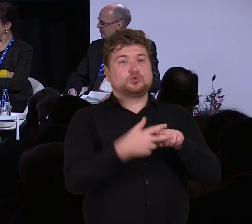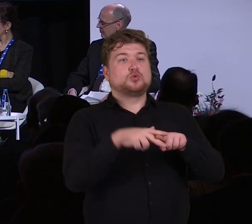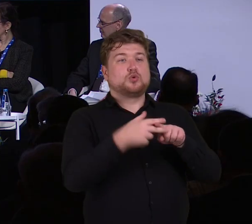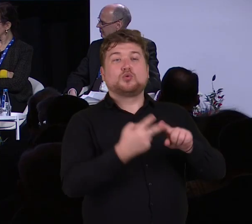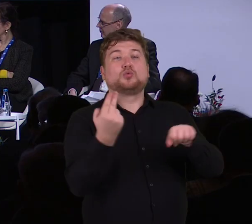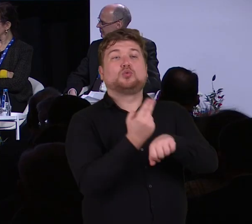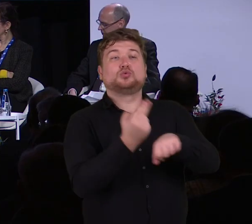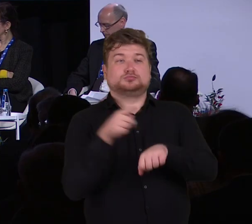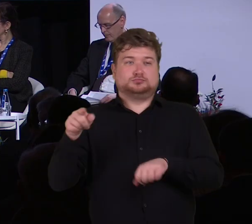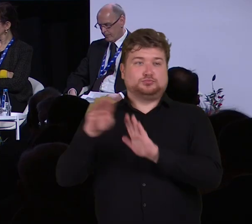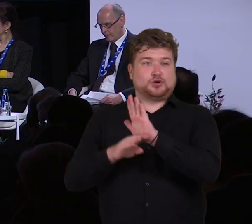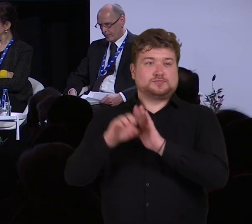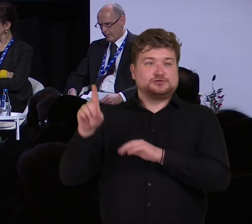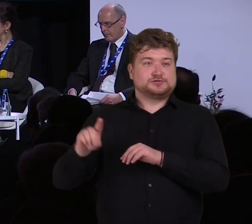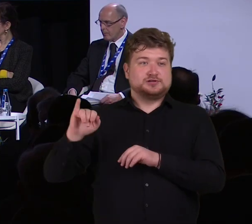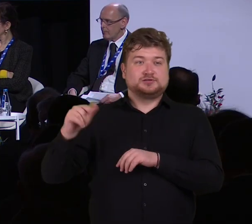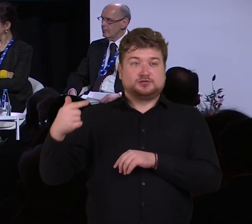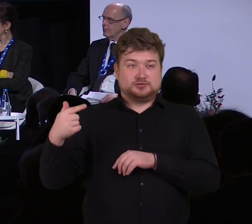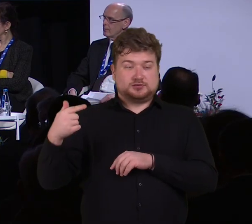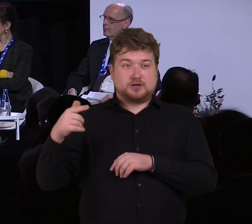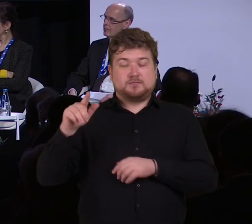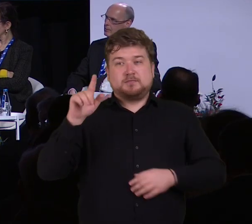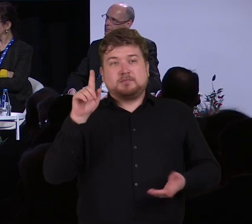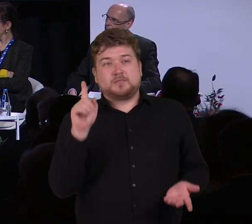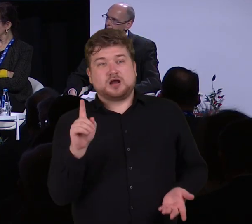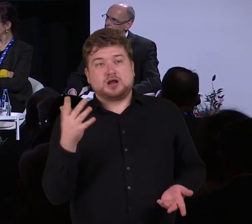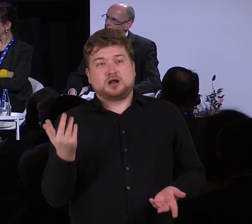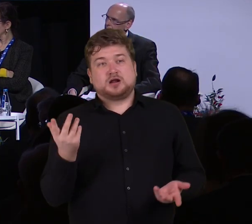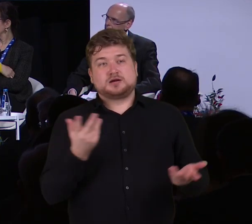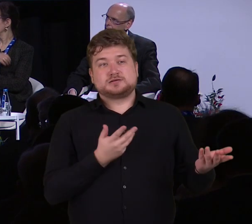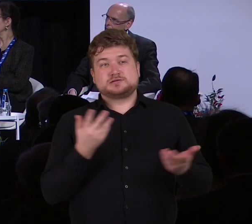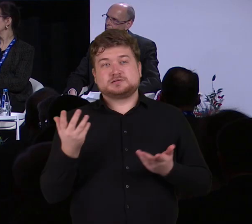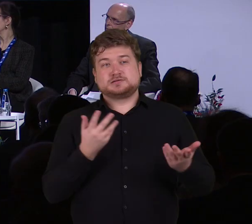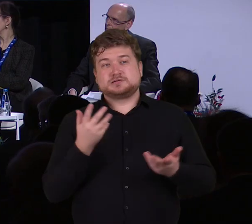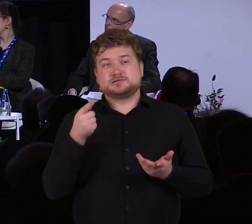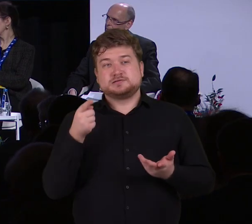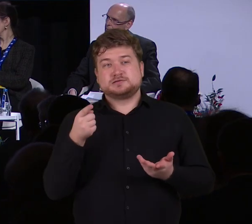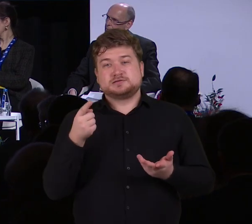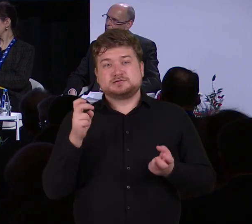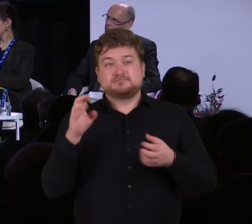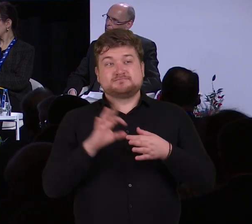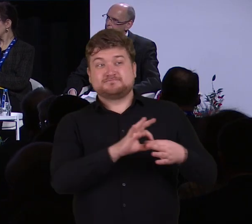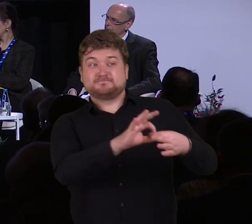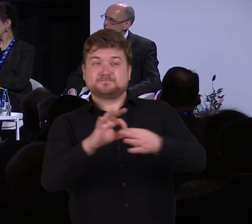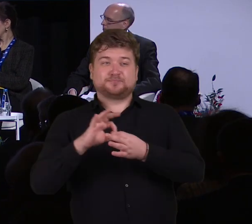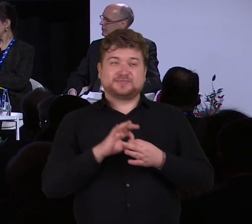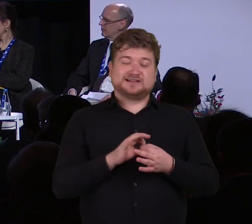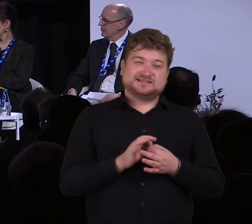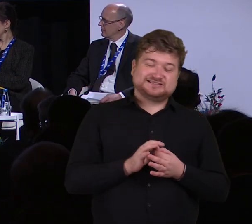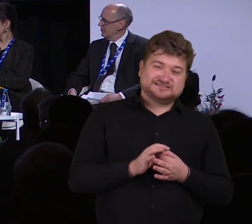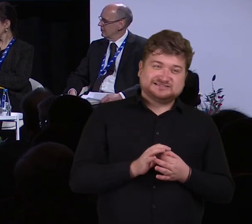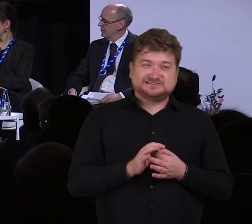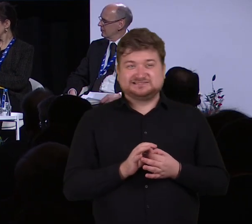is very, very, very often made in several events and meetings. But going directly